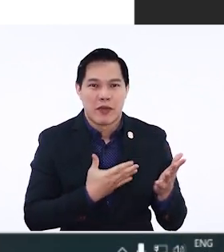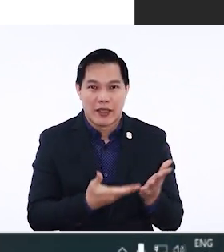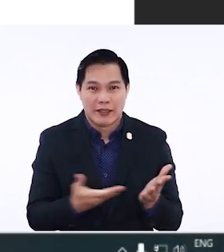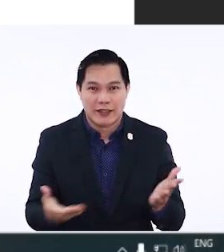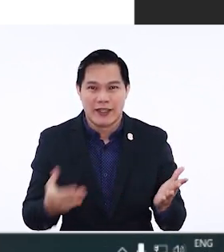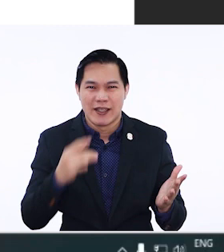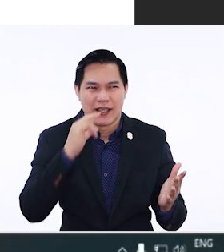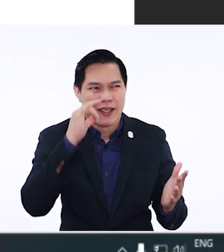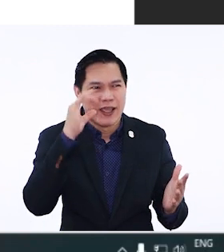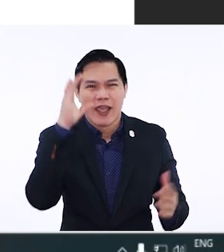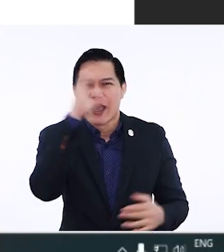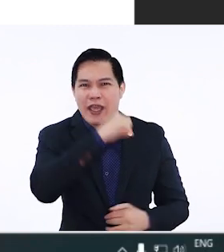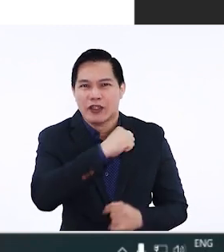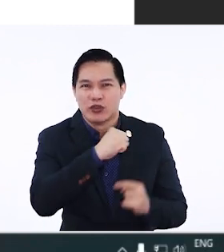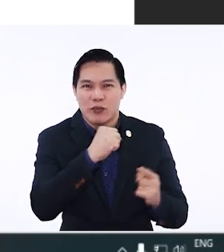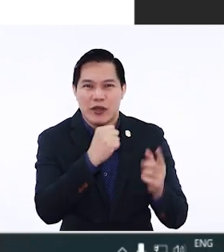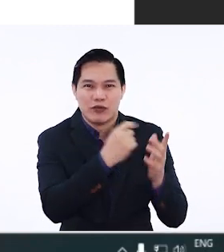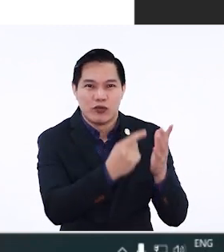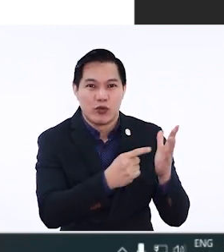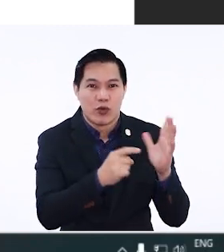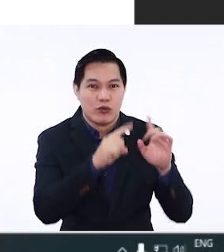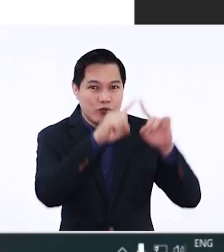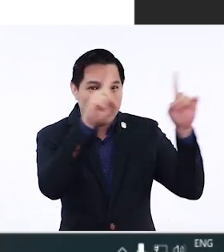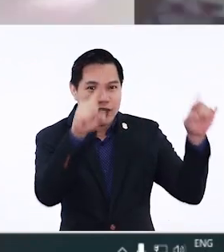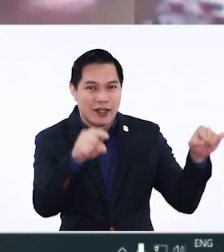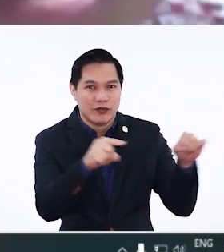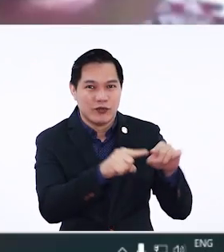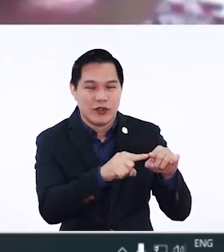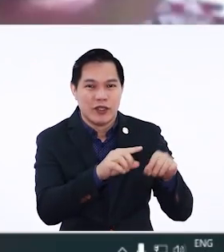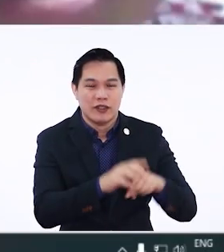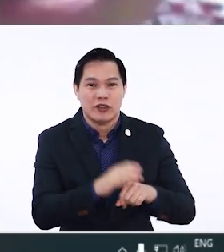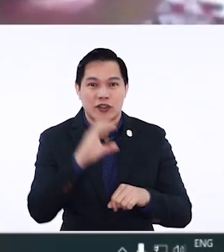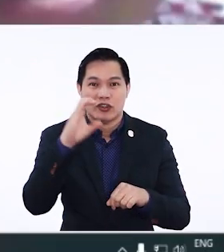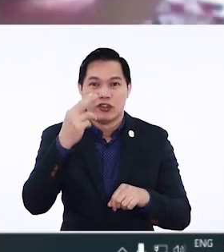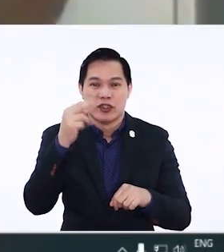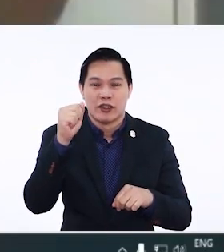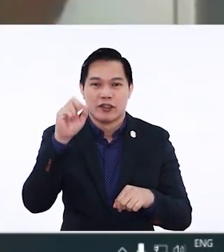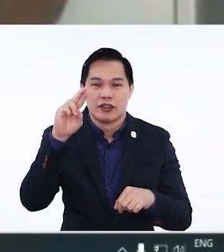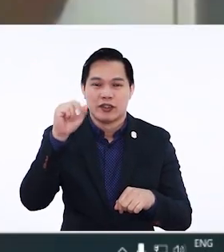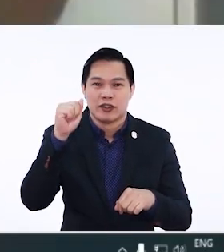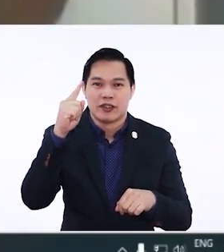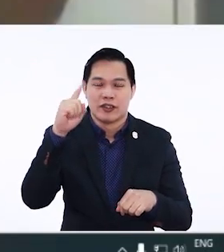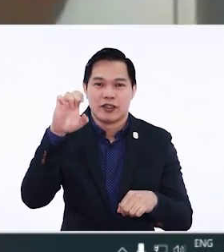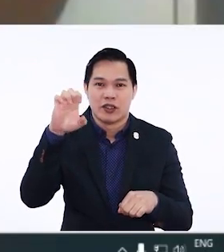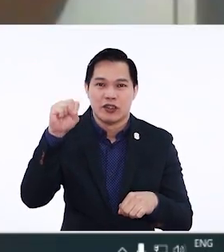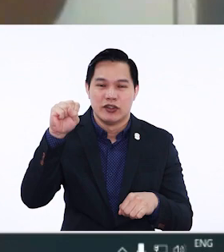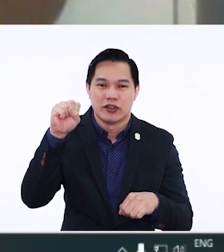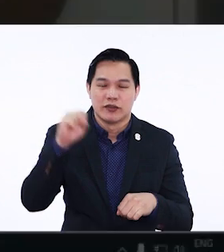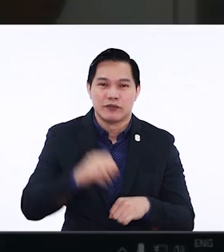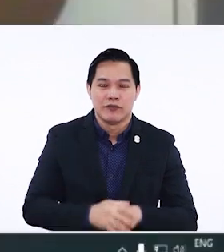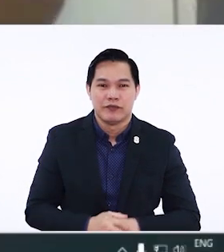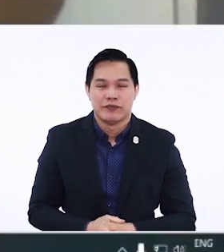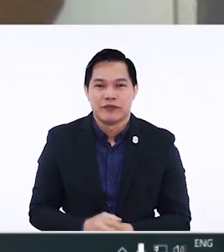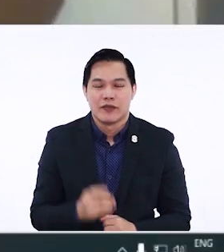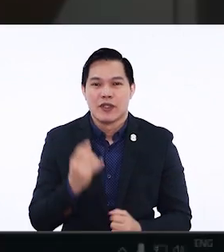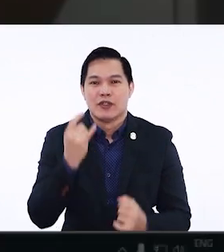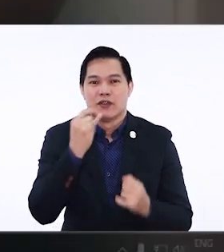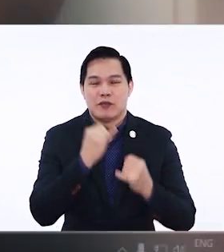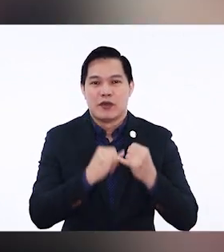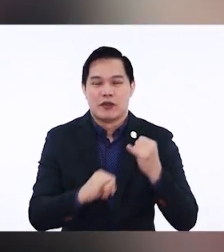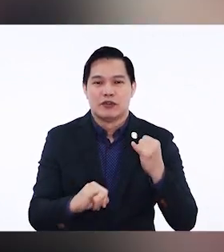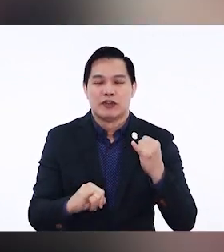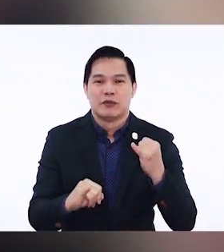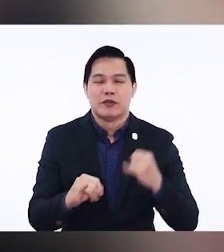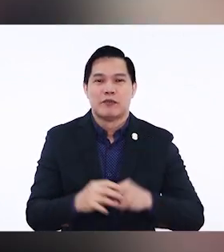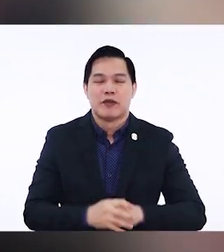the audience had to guess what was drawn on screen. Charades, in a virtual Bring Me game.